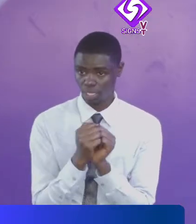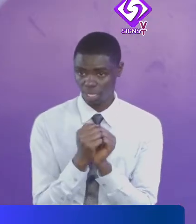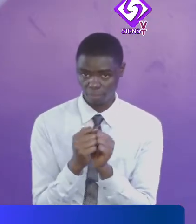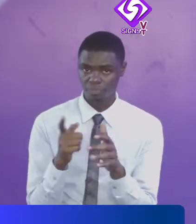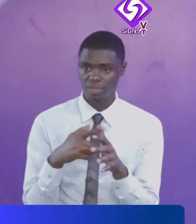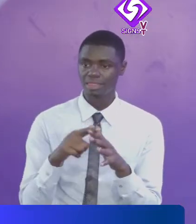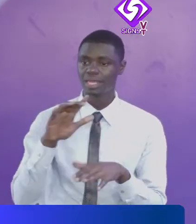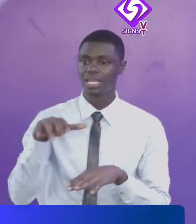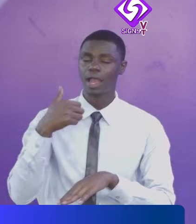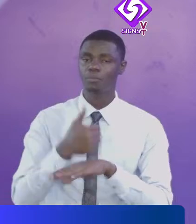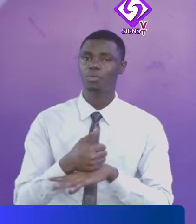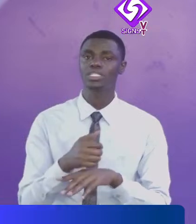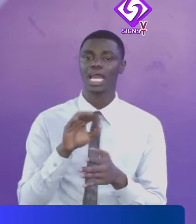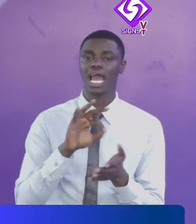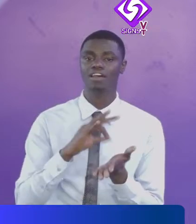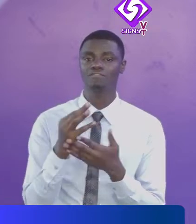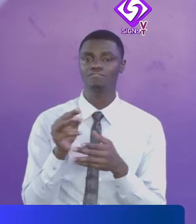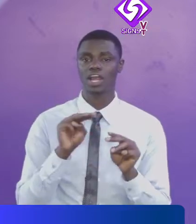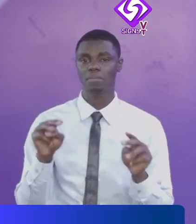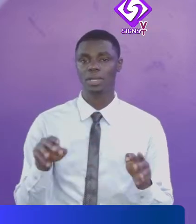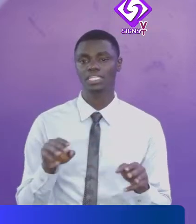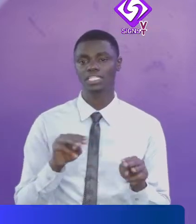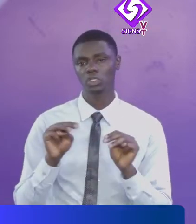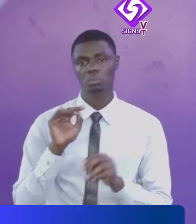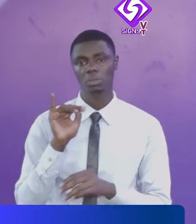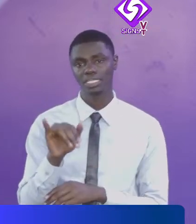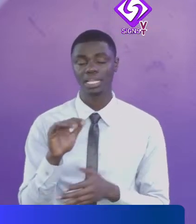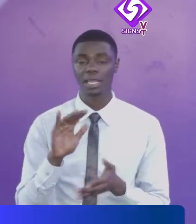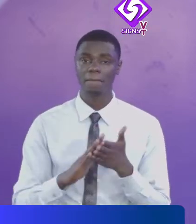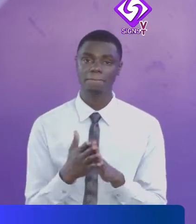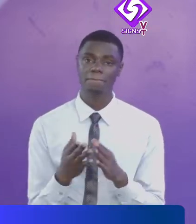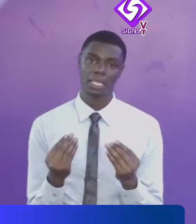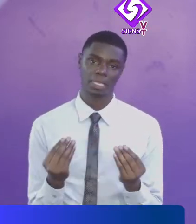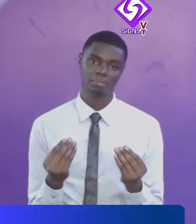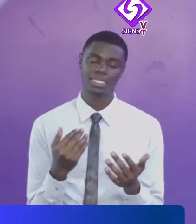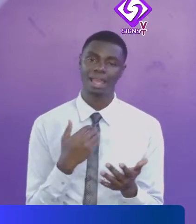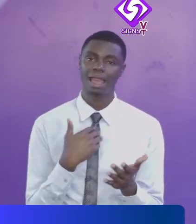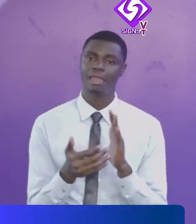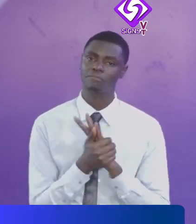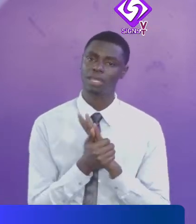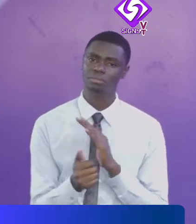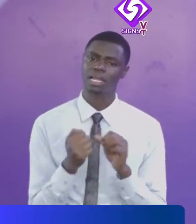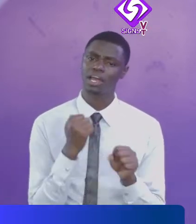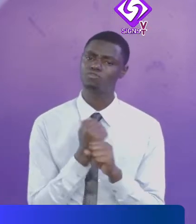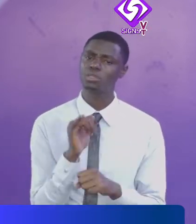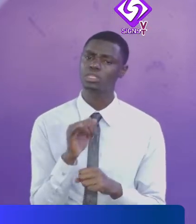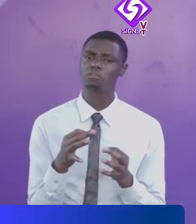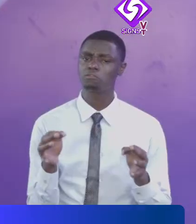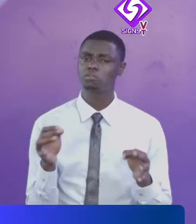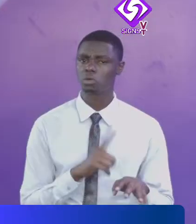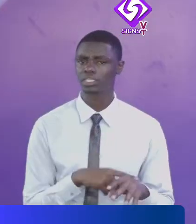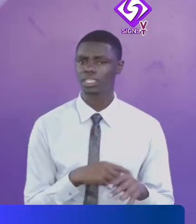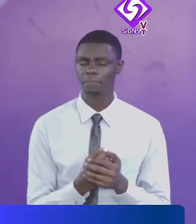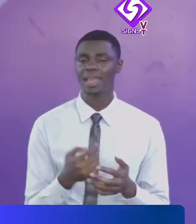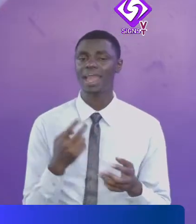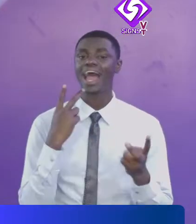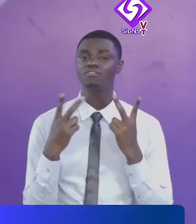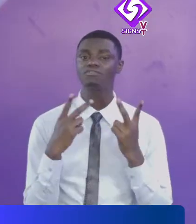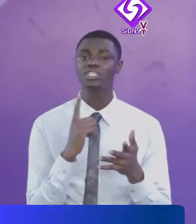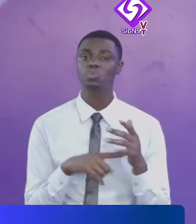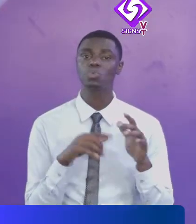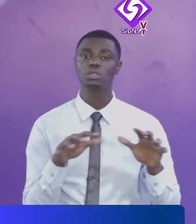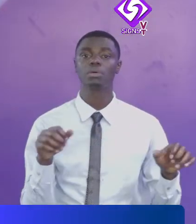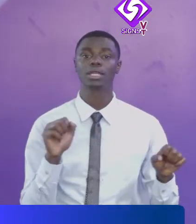fund manager like ourselves to manage that, it becomes a lot easier. I have the expertise. I've been doing this for a long time. I've seen what markets can